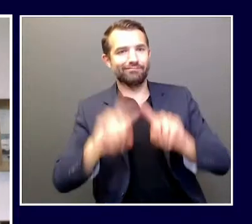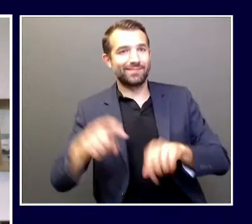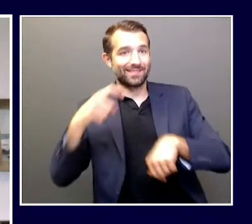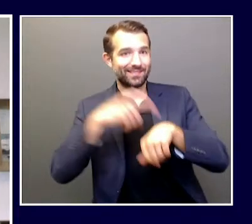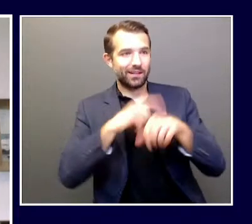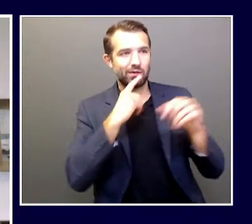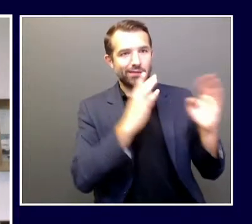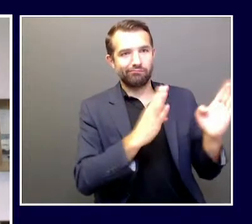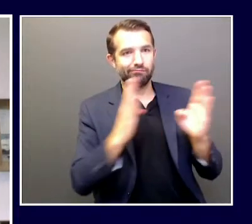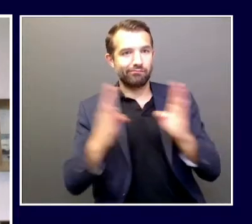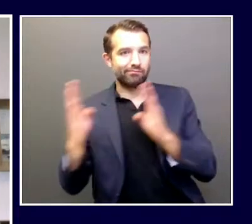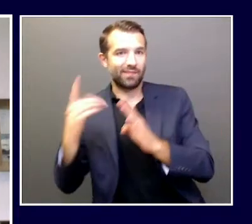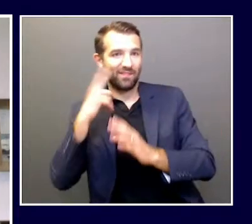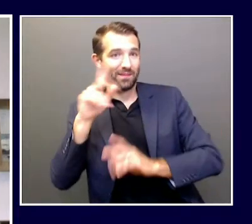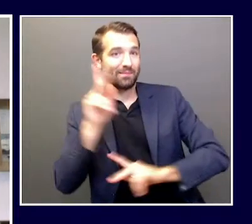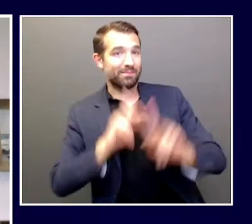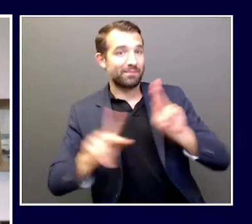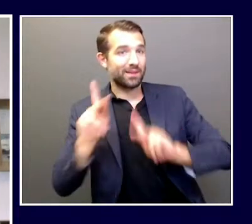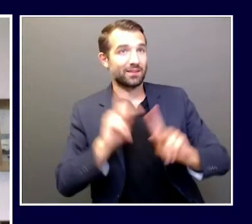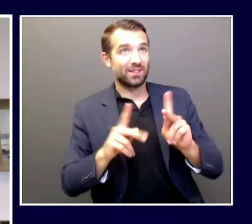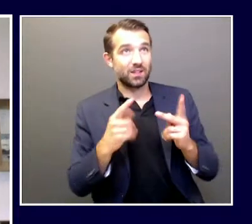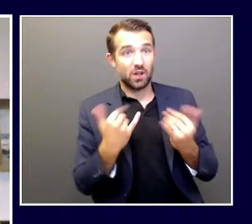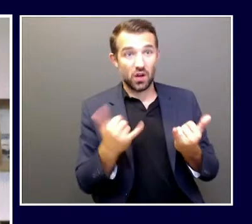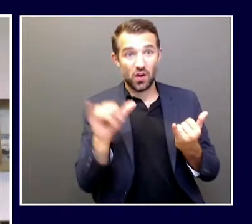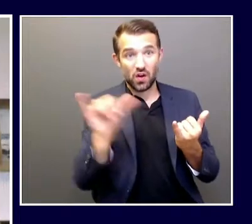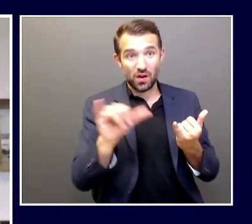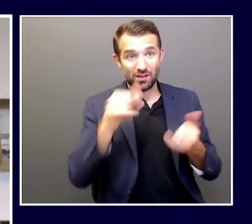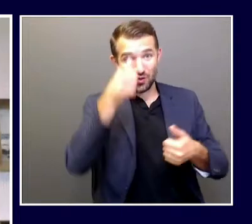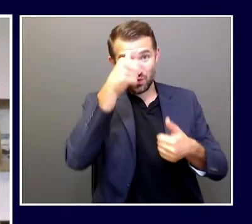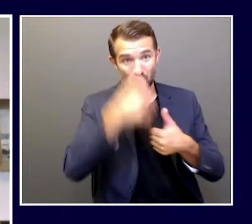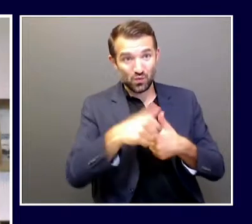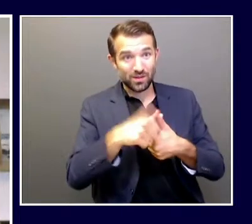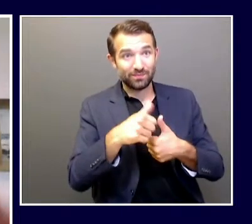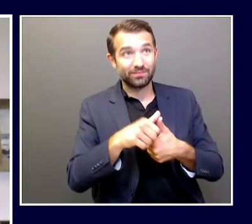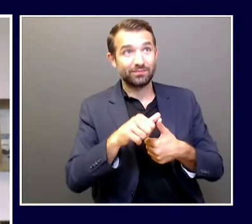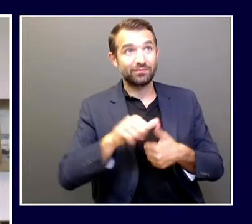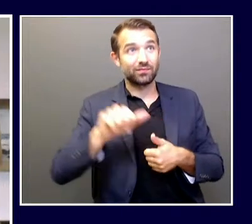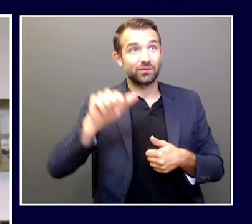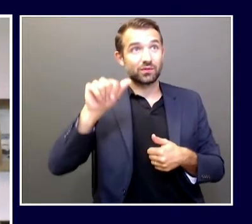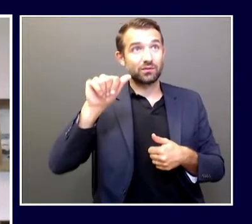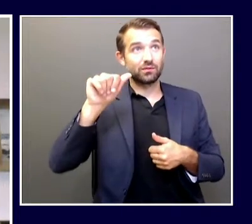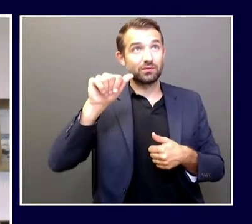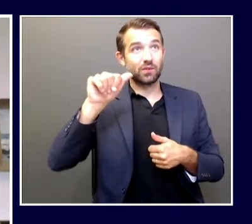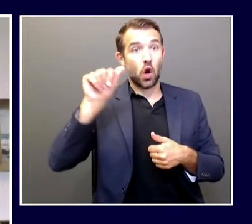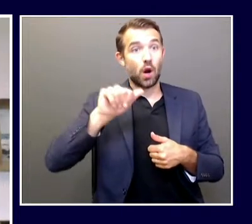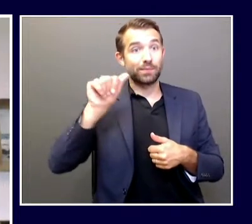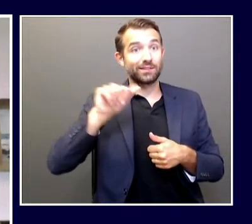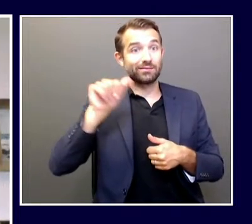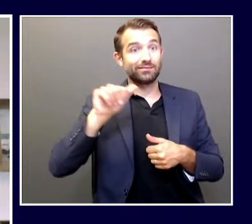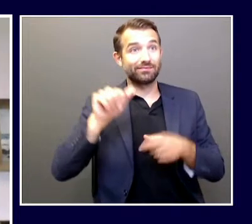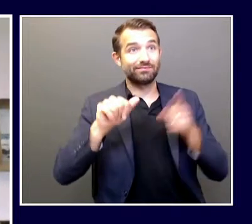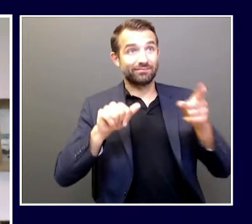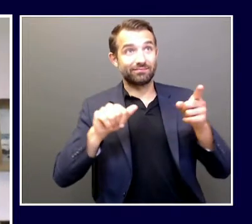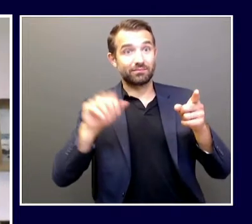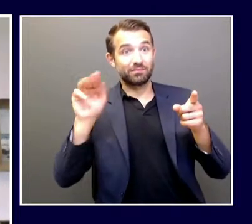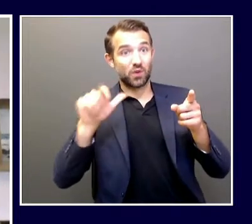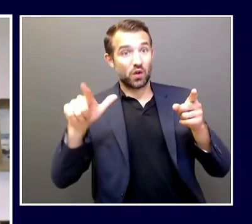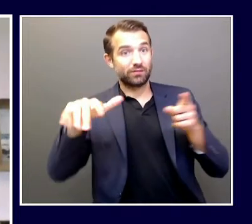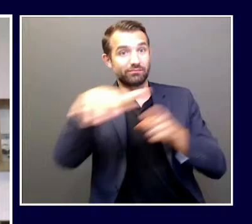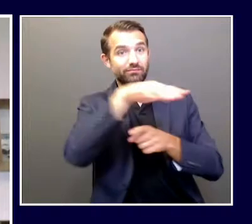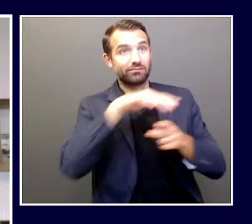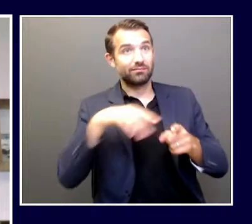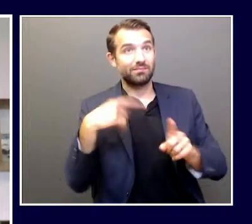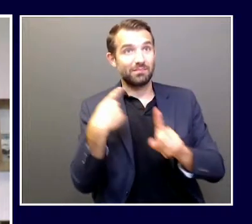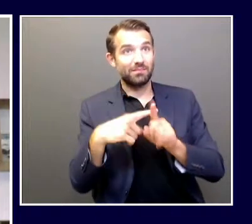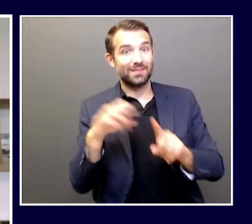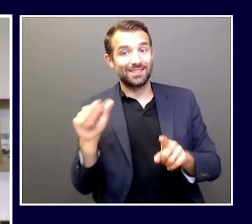Auburn Mall and the Sanford Clinic run by York County EMA. So the question is whether additional ones are needed. We're working that through right now,